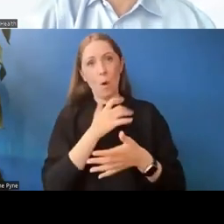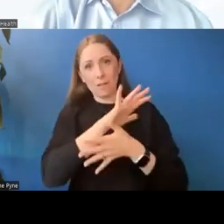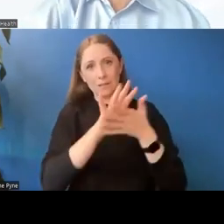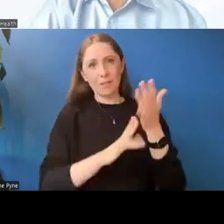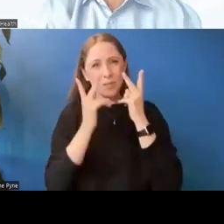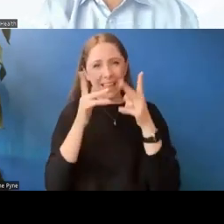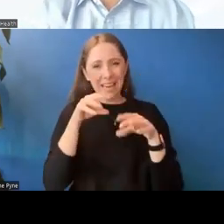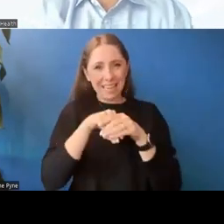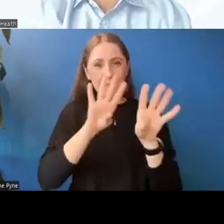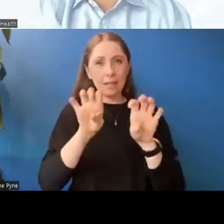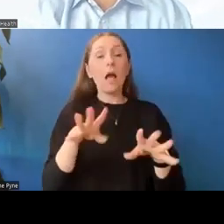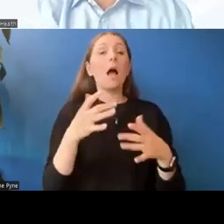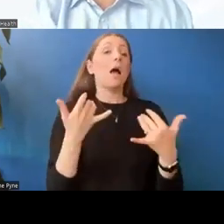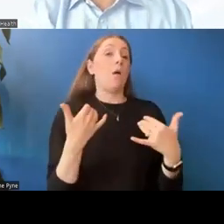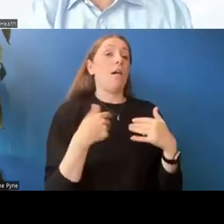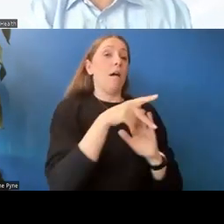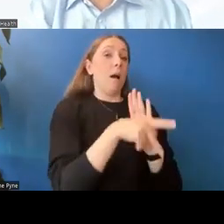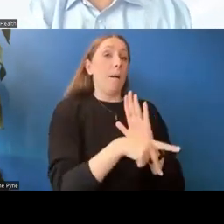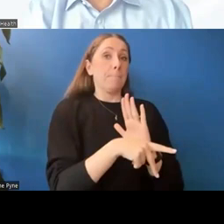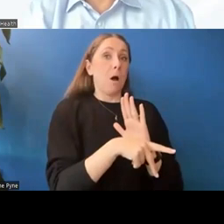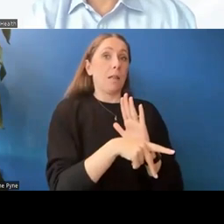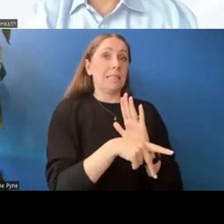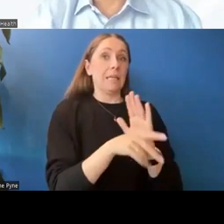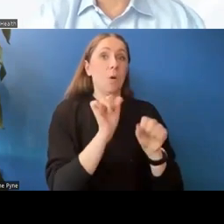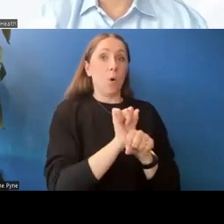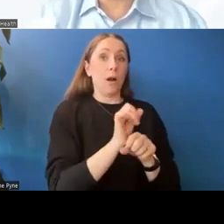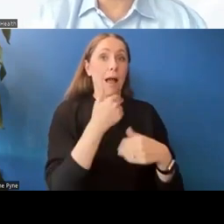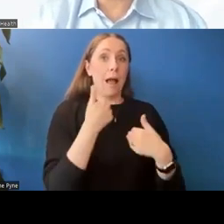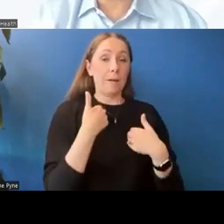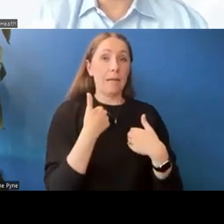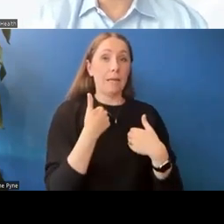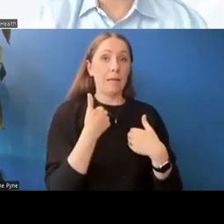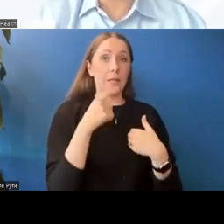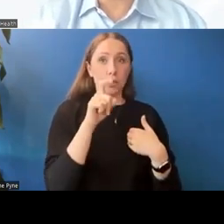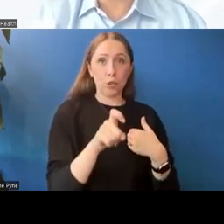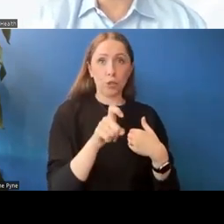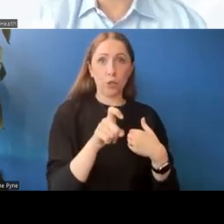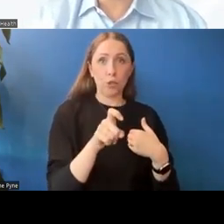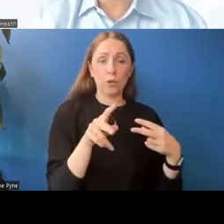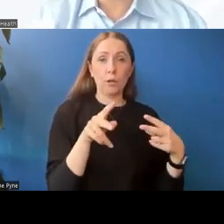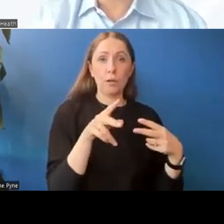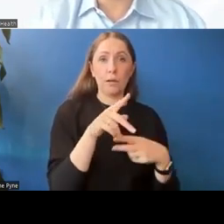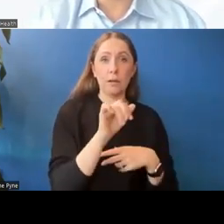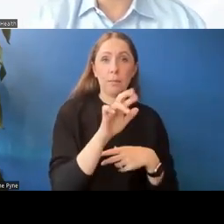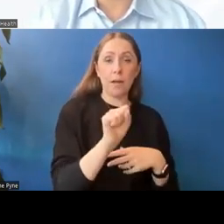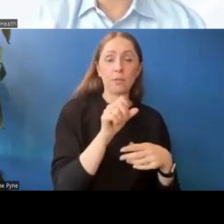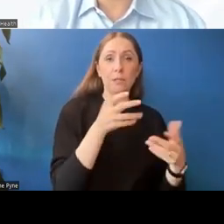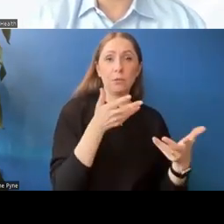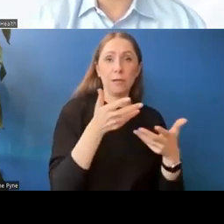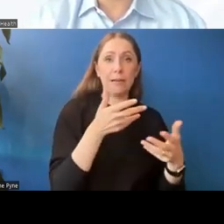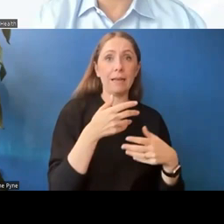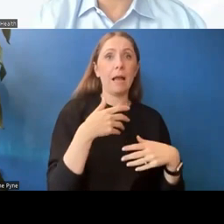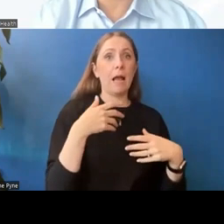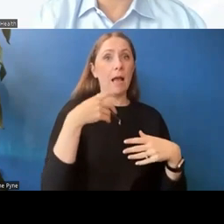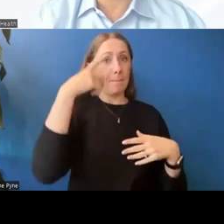there's both policy work happening around parity issues, i.e., should payers be treating behavioral health similar to physical